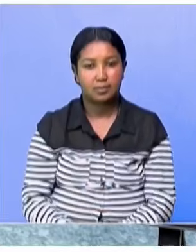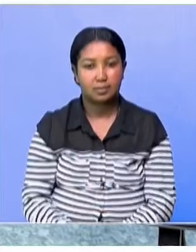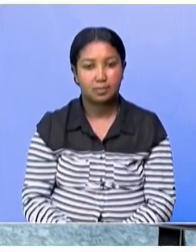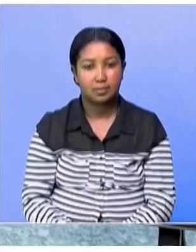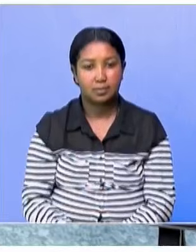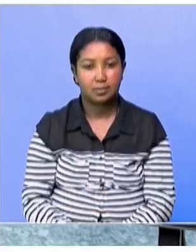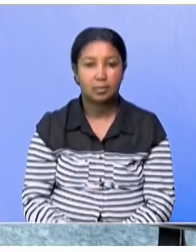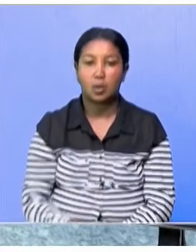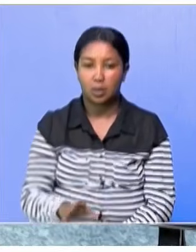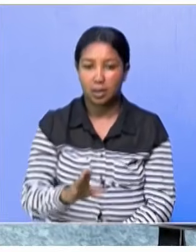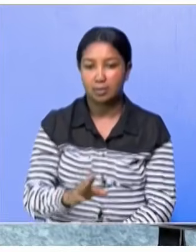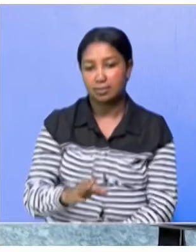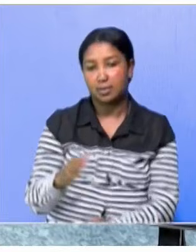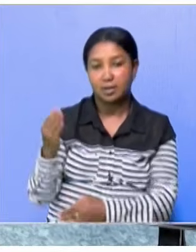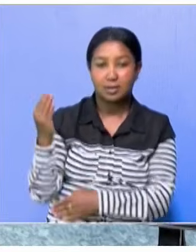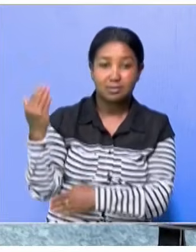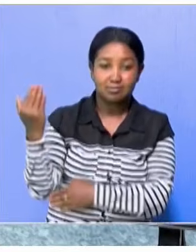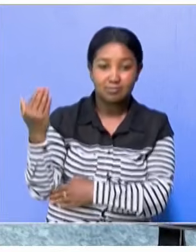Traffic signs.